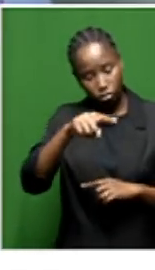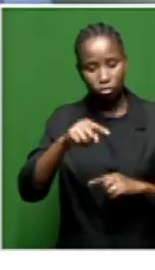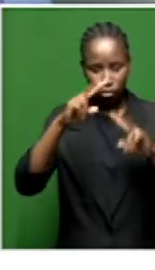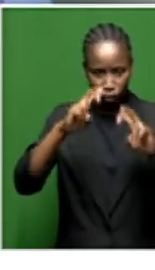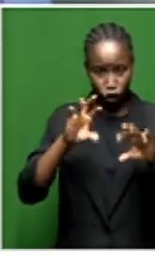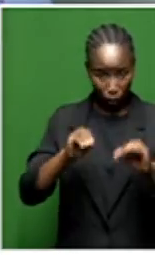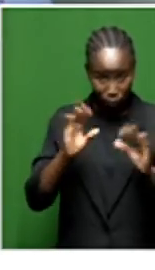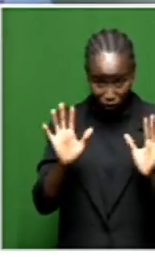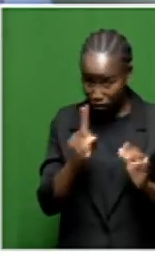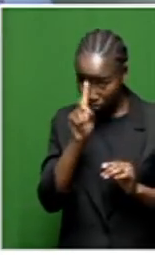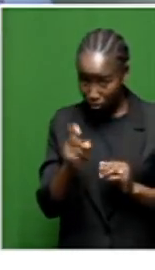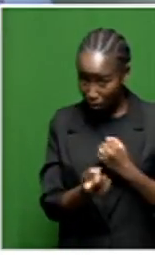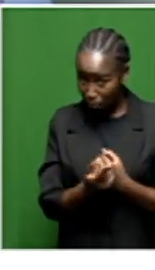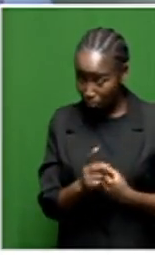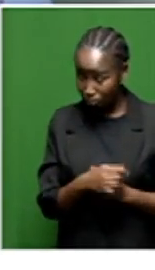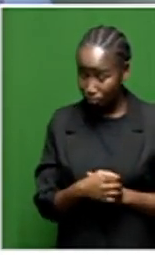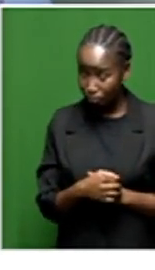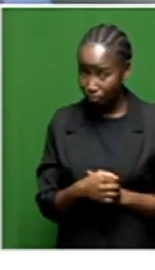investigation?